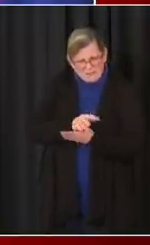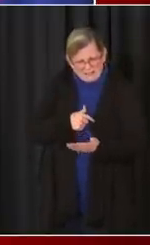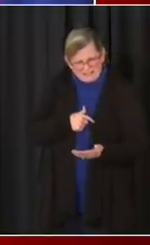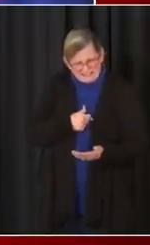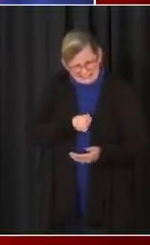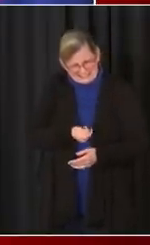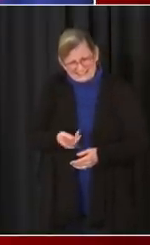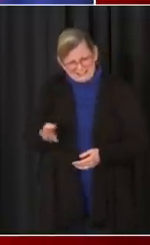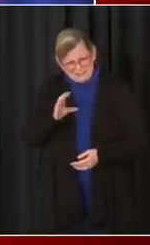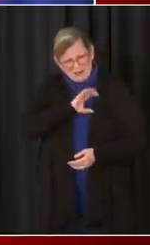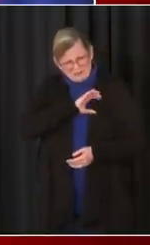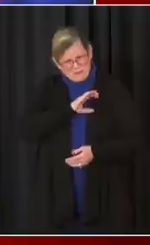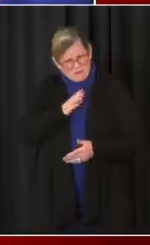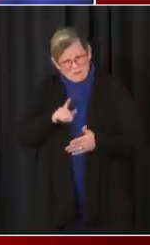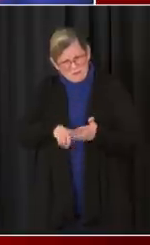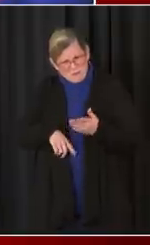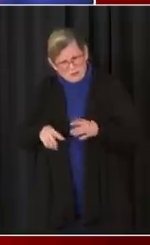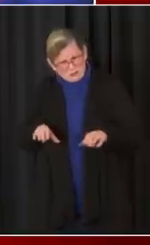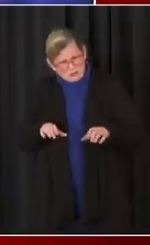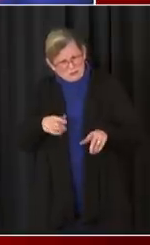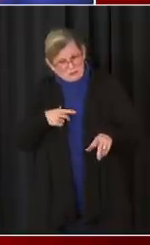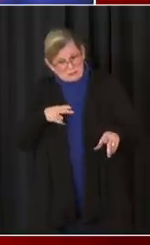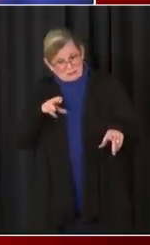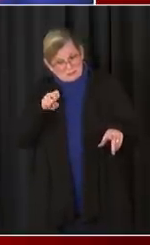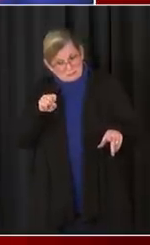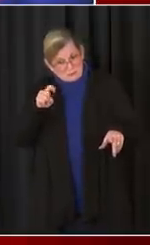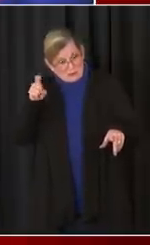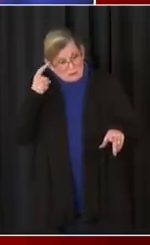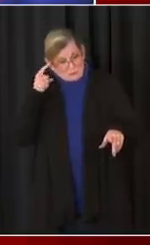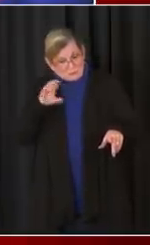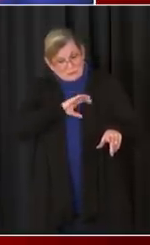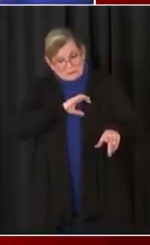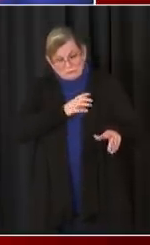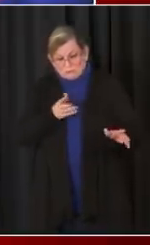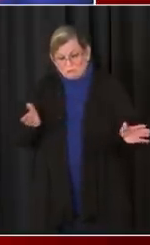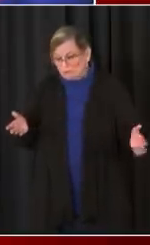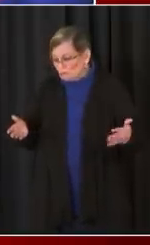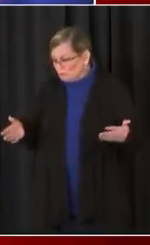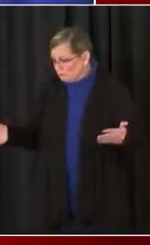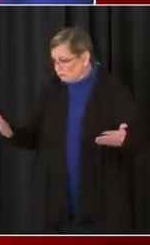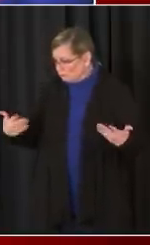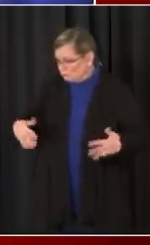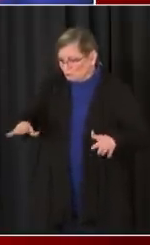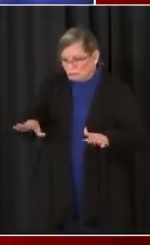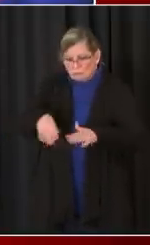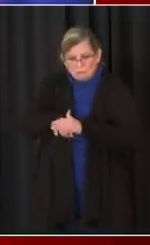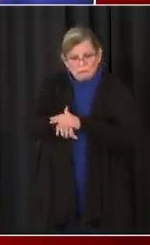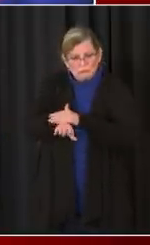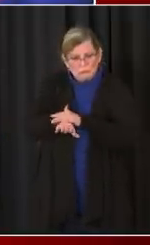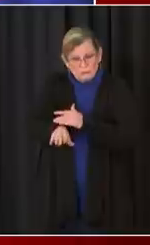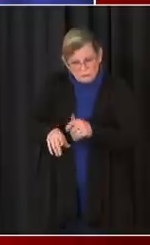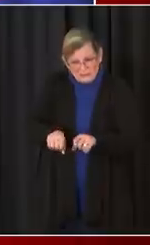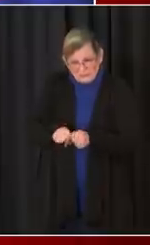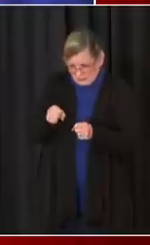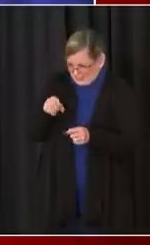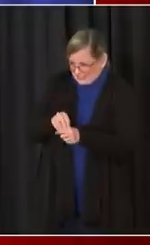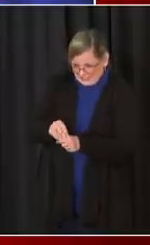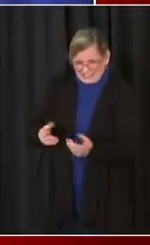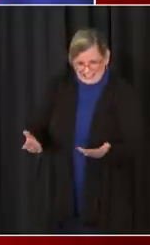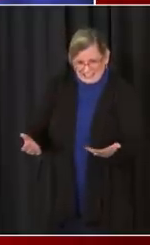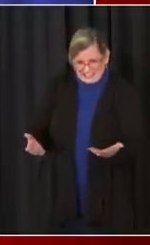several officers on the ground, but what do we do if they're not as effective as possibly should